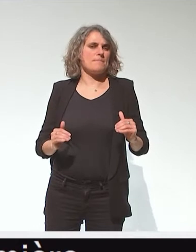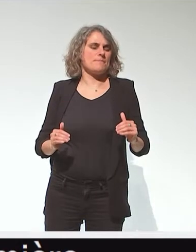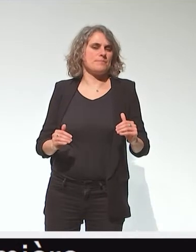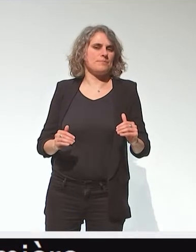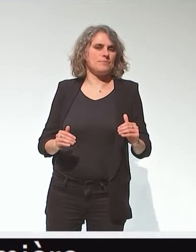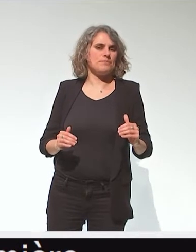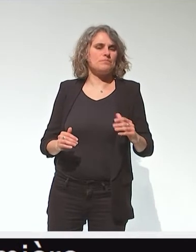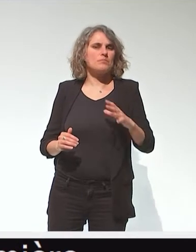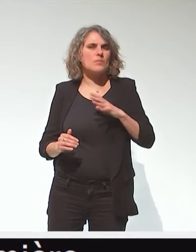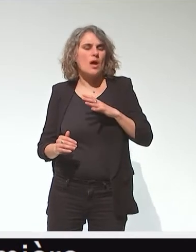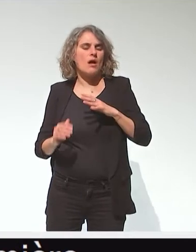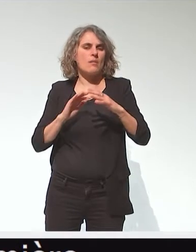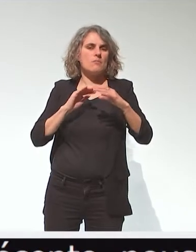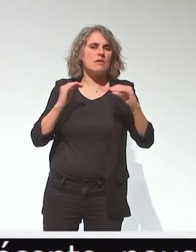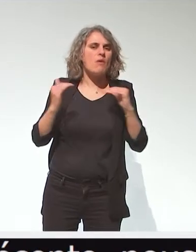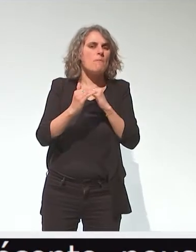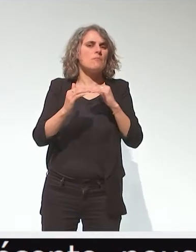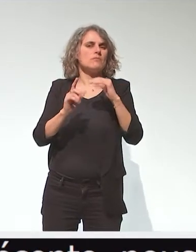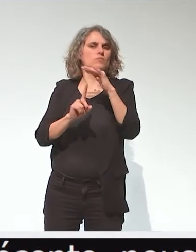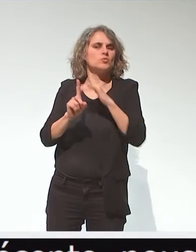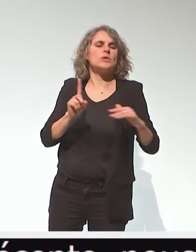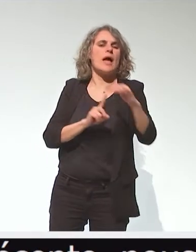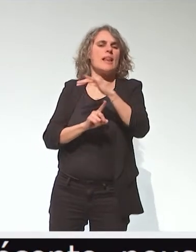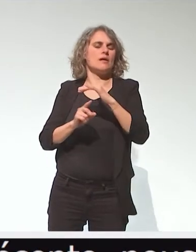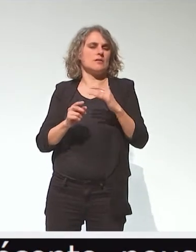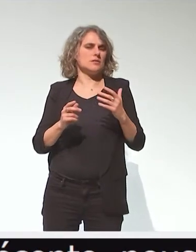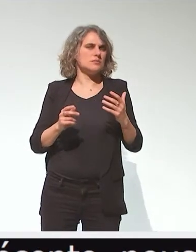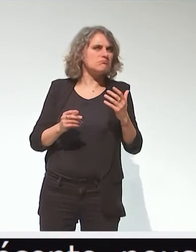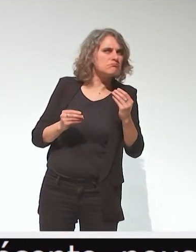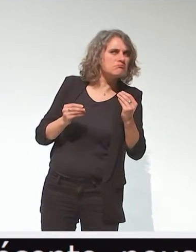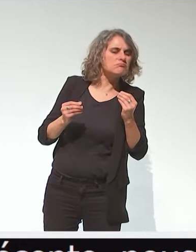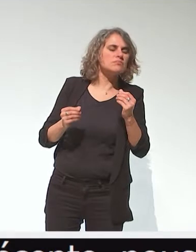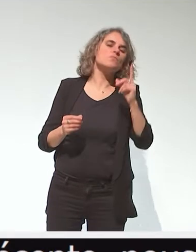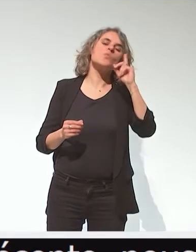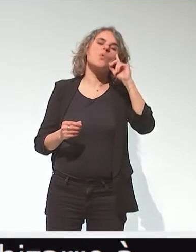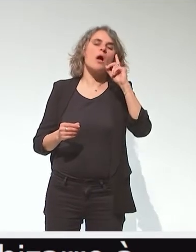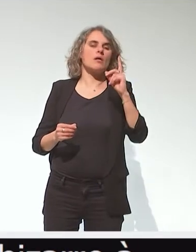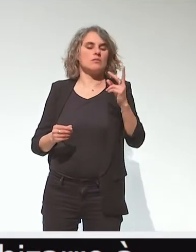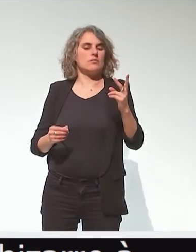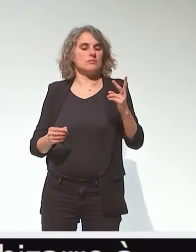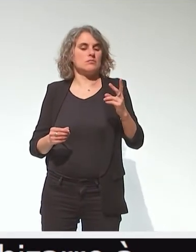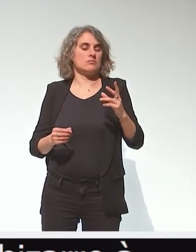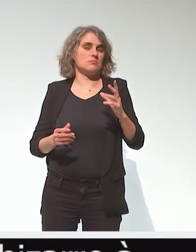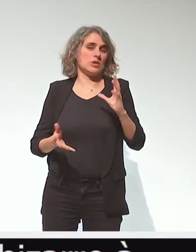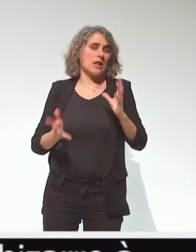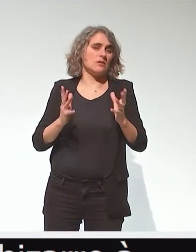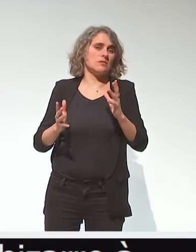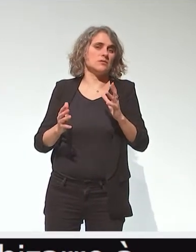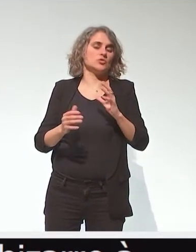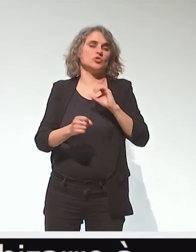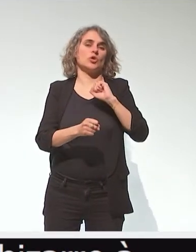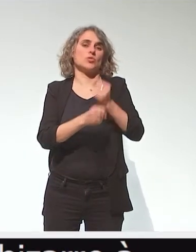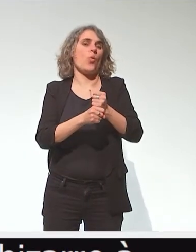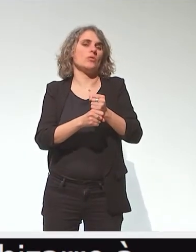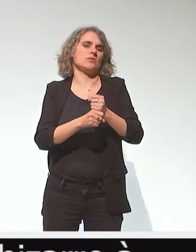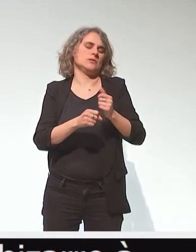the sanctions should be eased because they are hitting too harsh the ordinary people